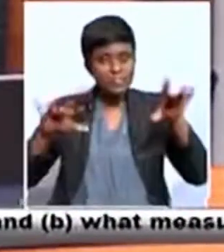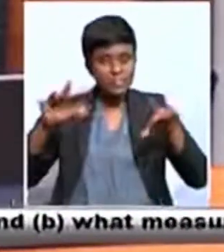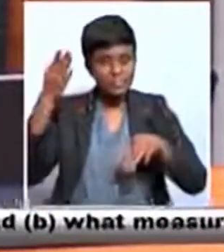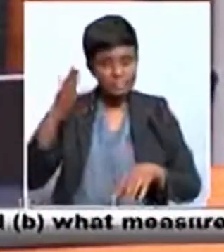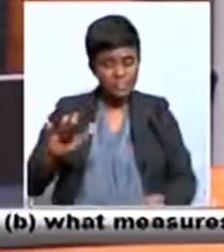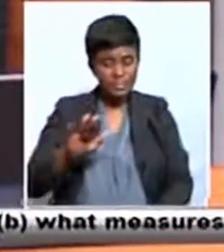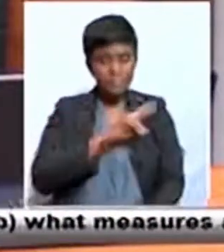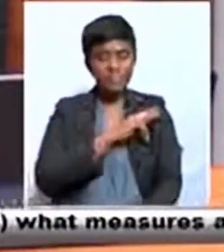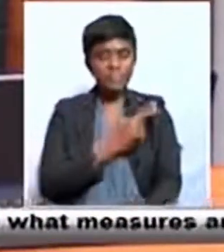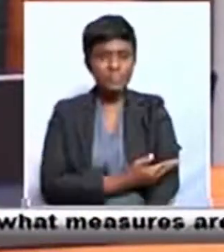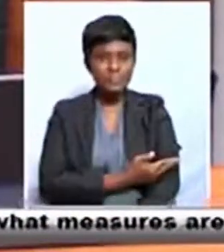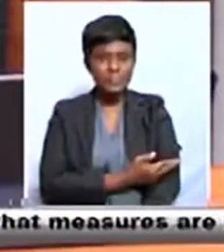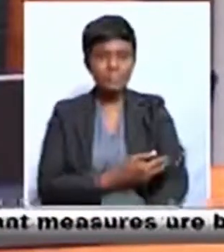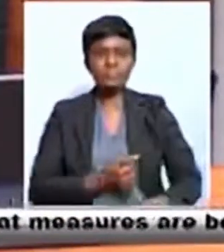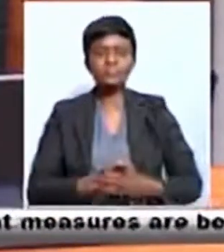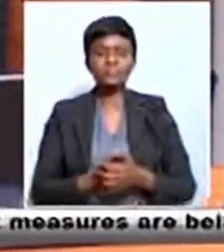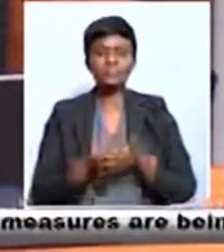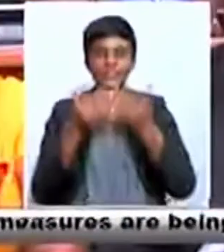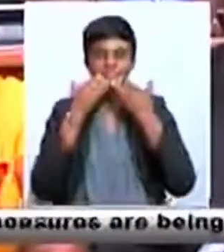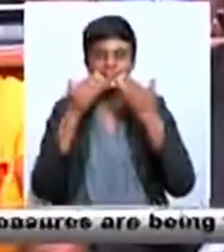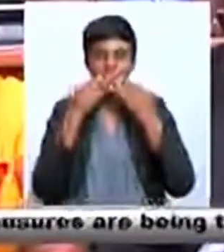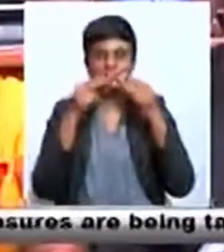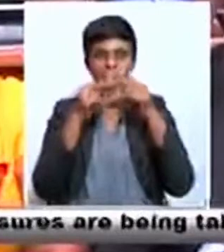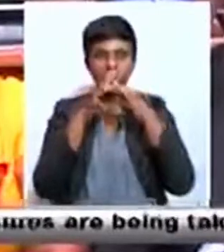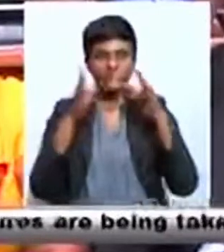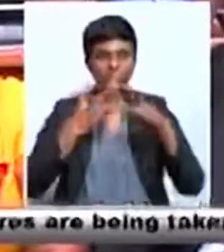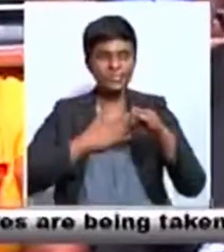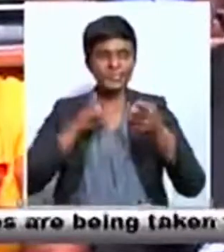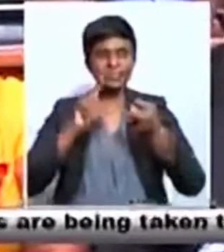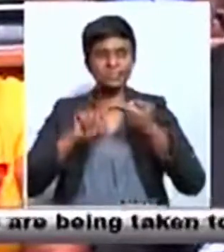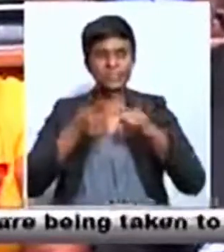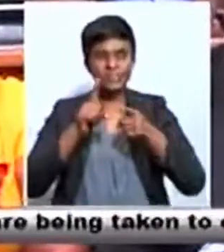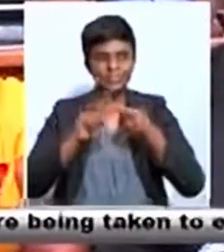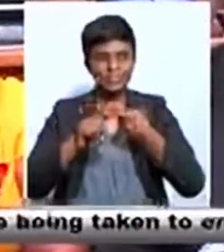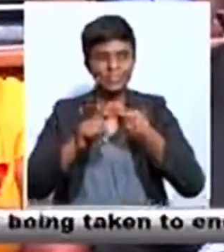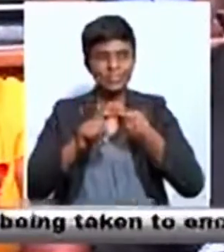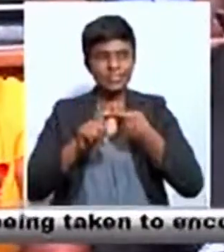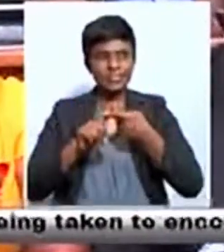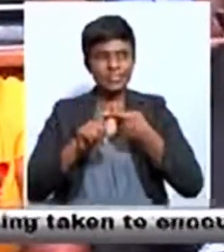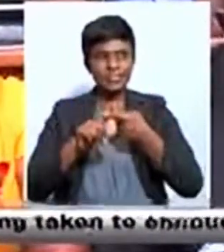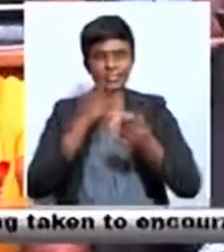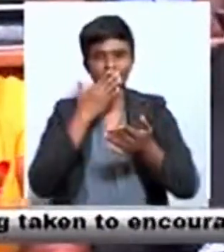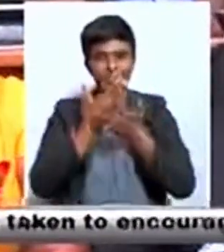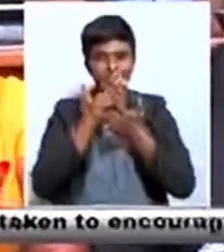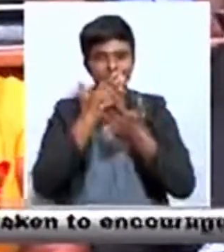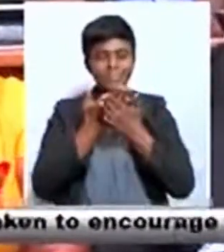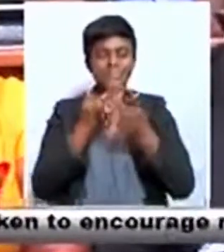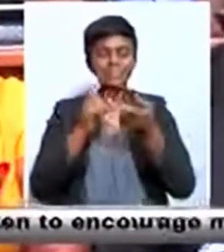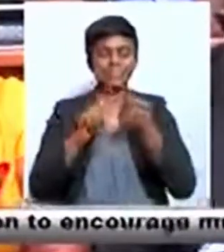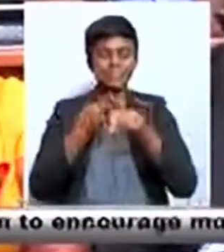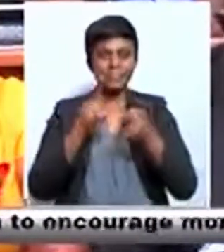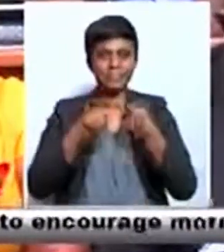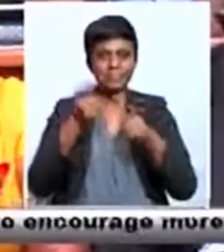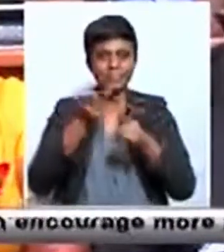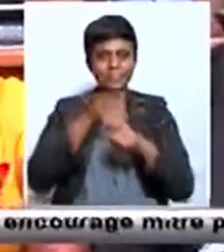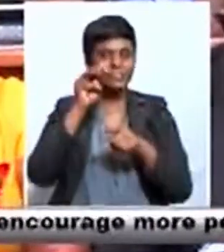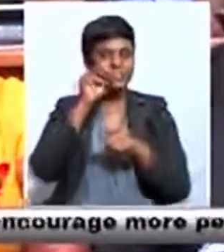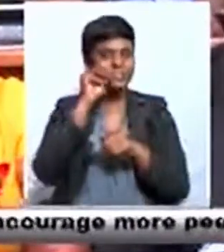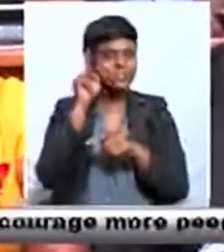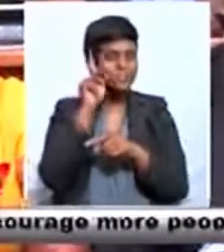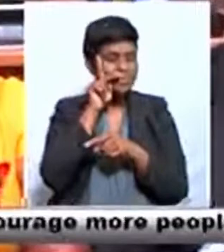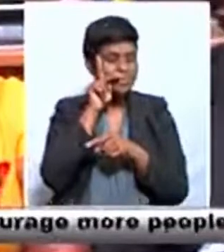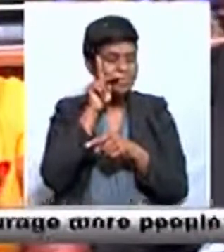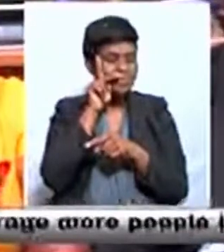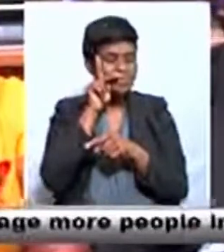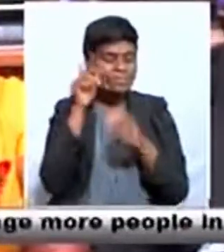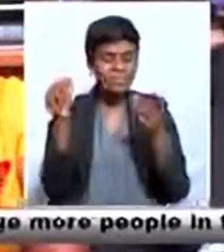Resources. Thank you very much, my colleague, my good friend from Kush. The